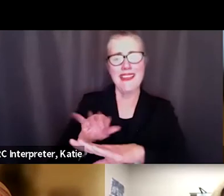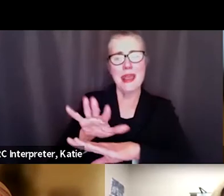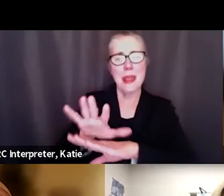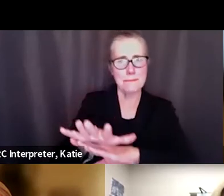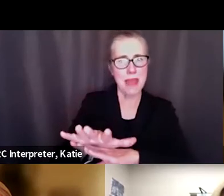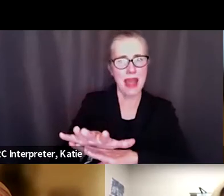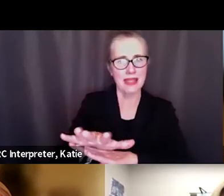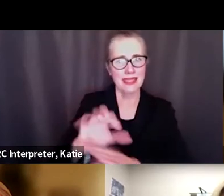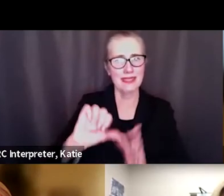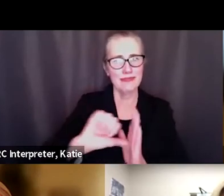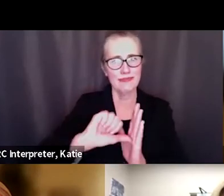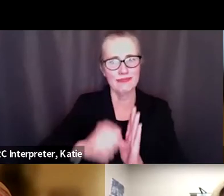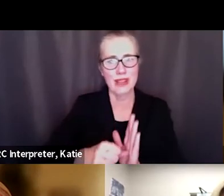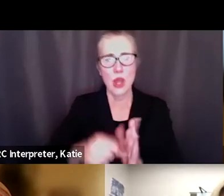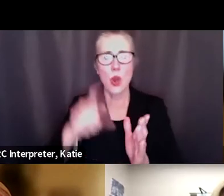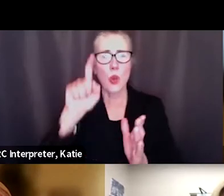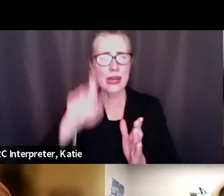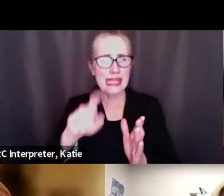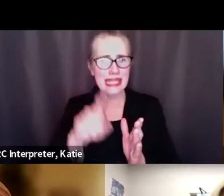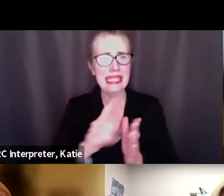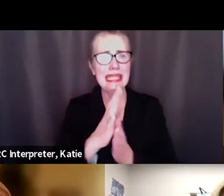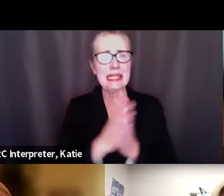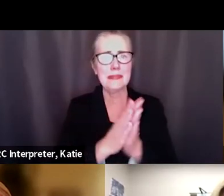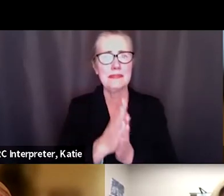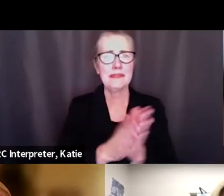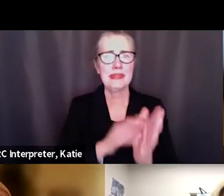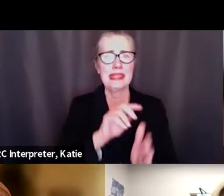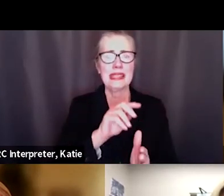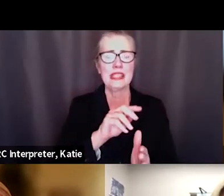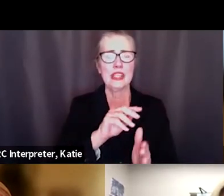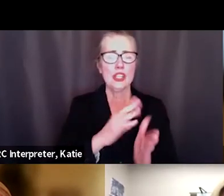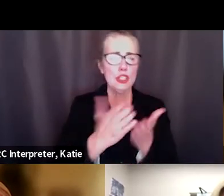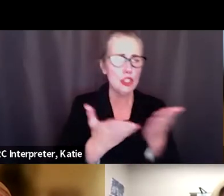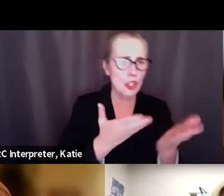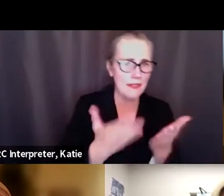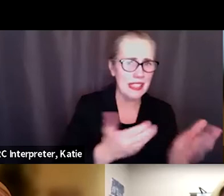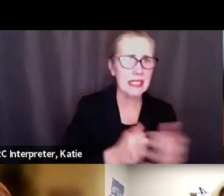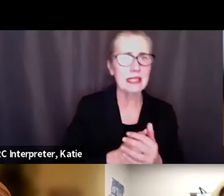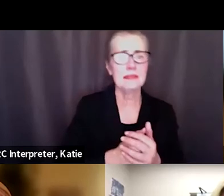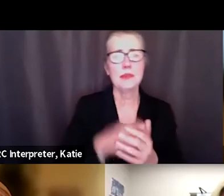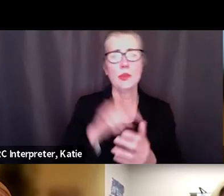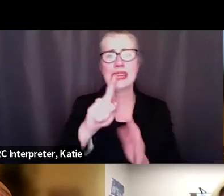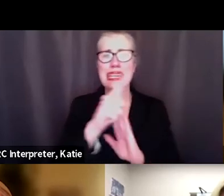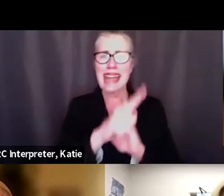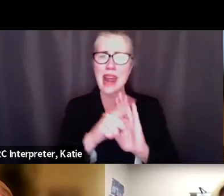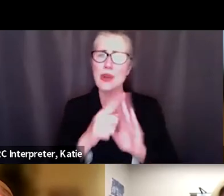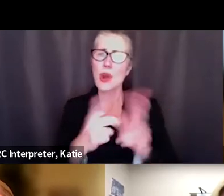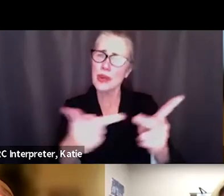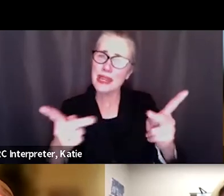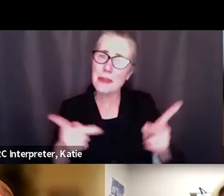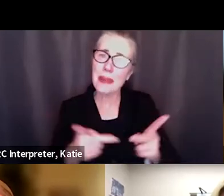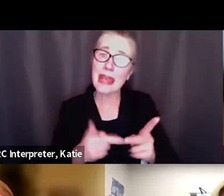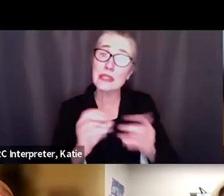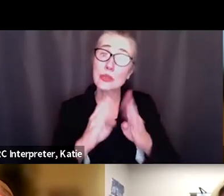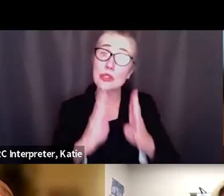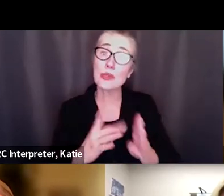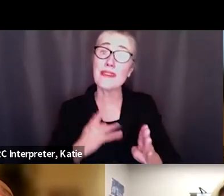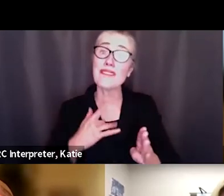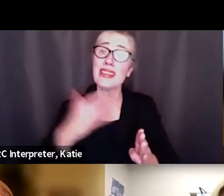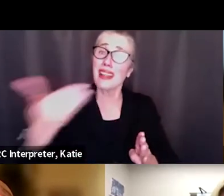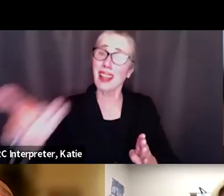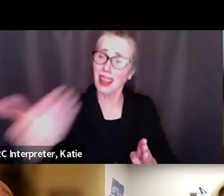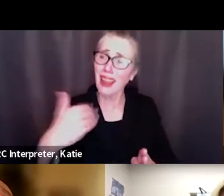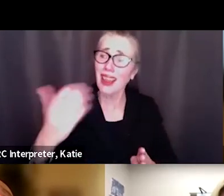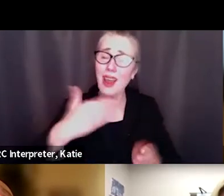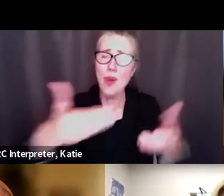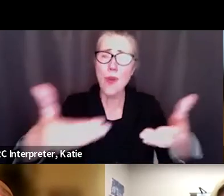dedication and service and ours but space for students to feel welcome and learn about mental health and